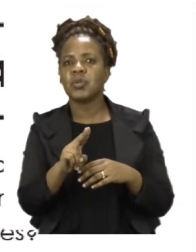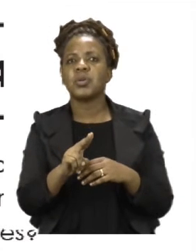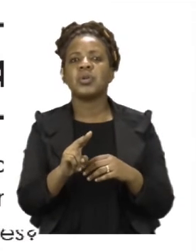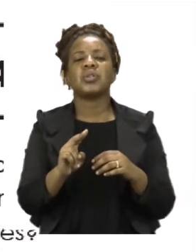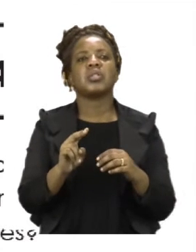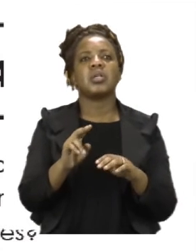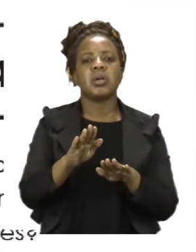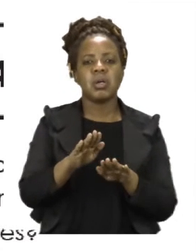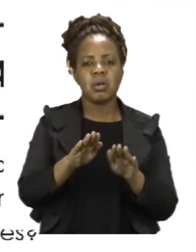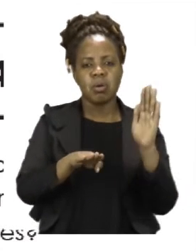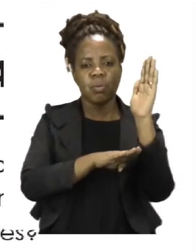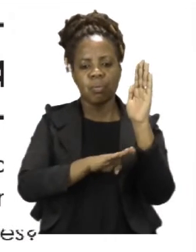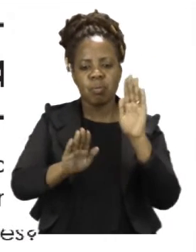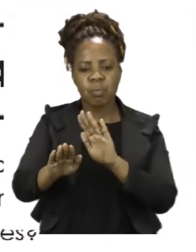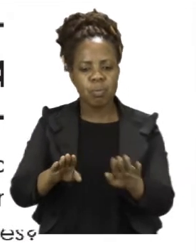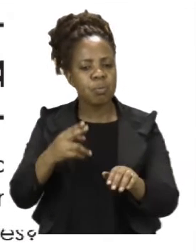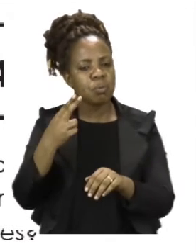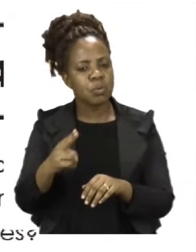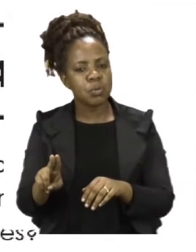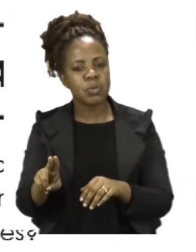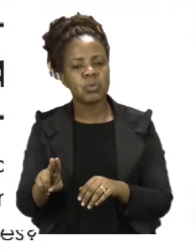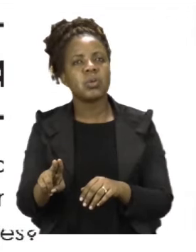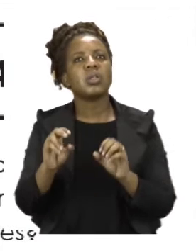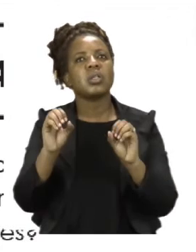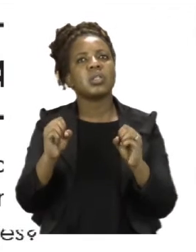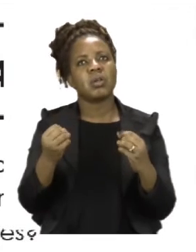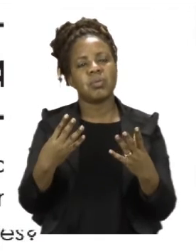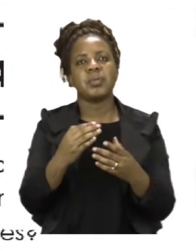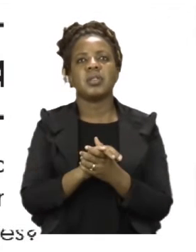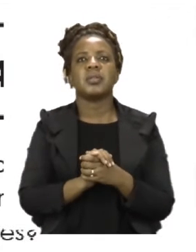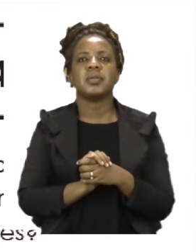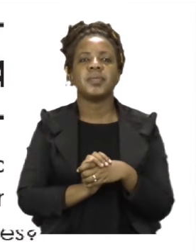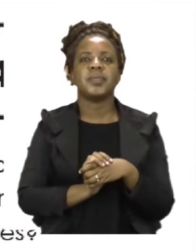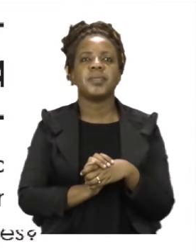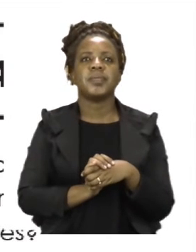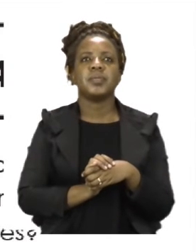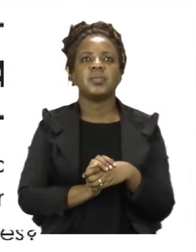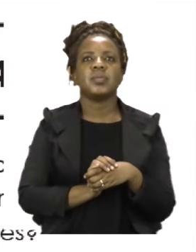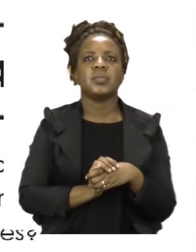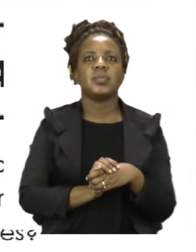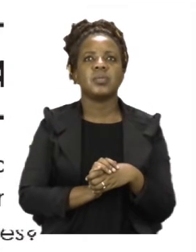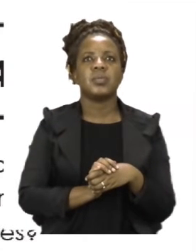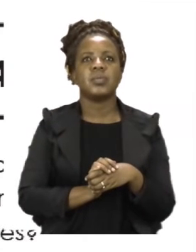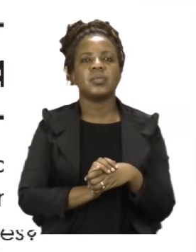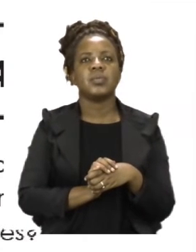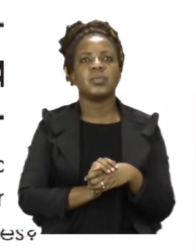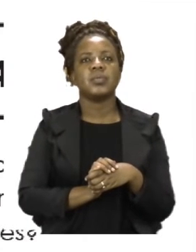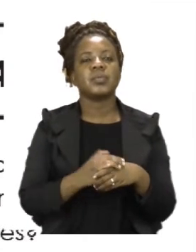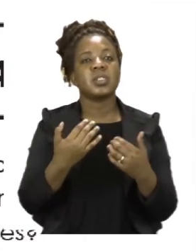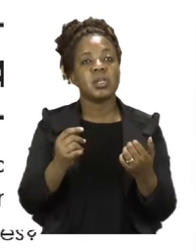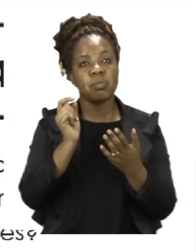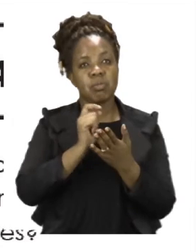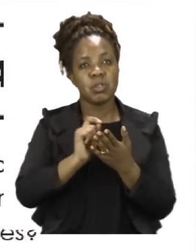So what we are going to first do is we are going to first take all 3 numbers and write them down so that we